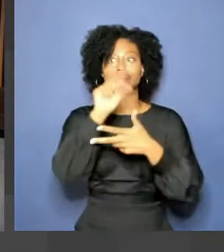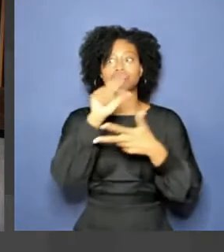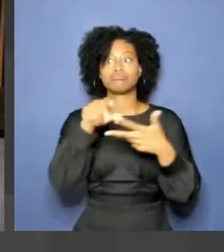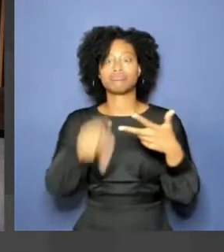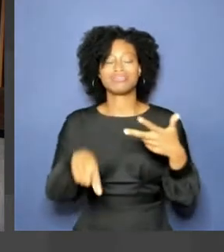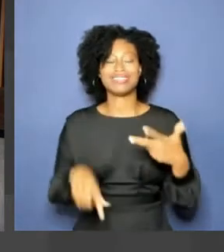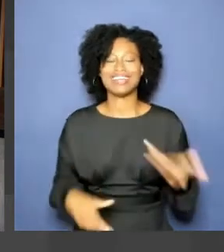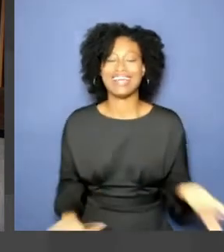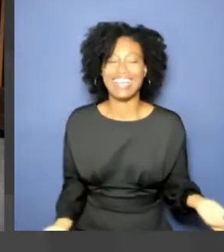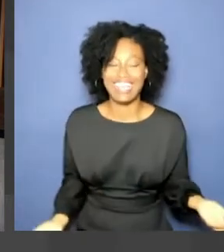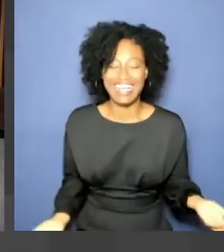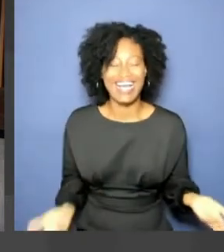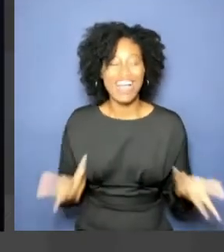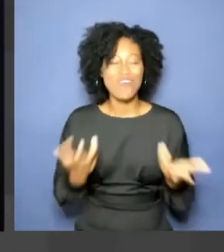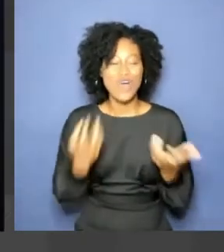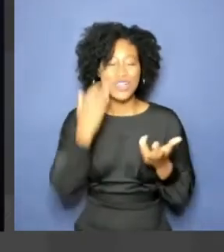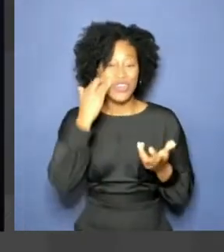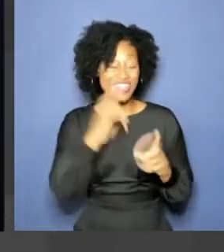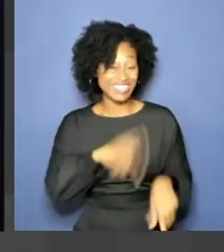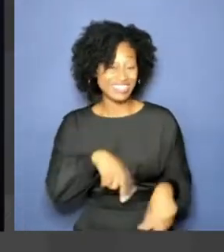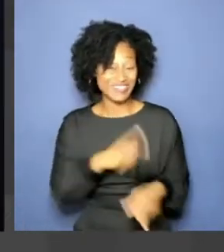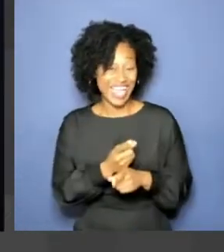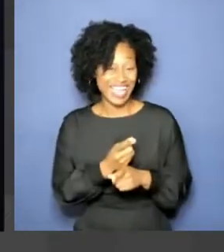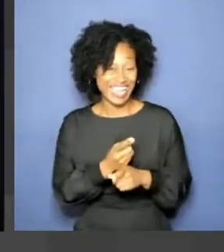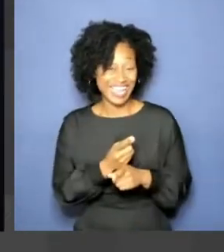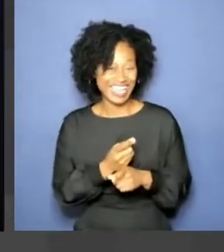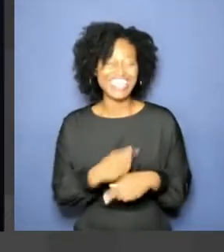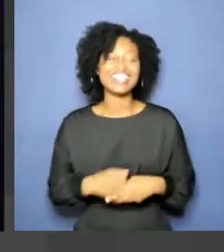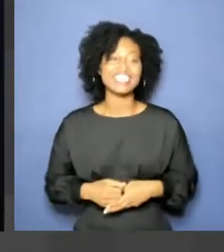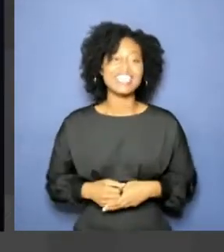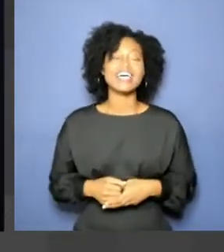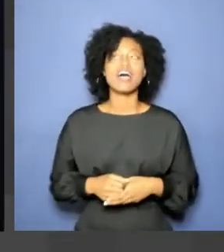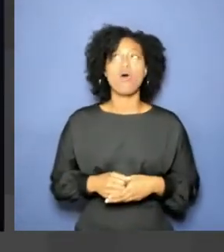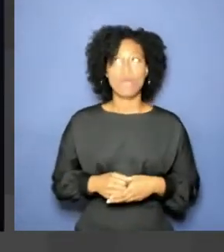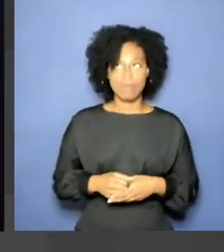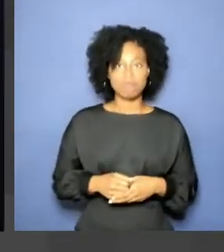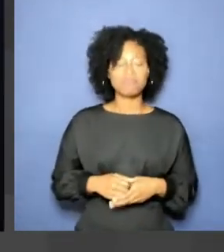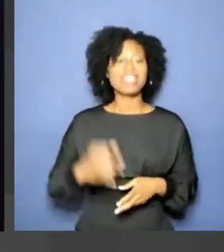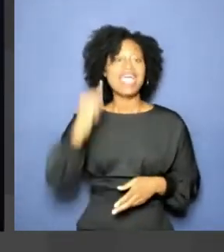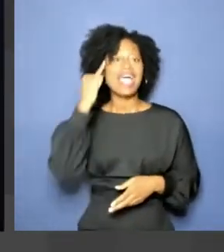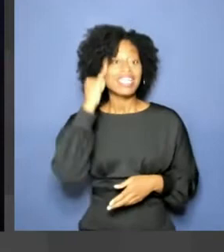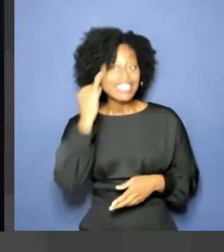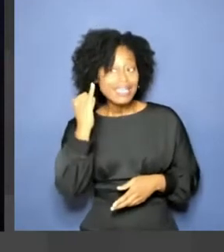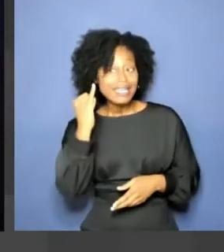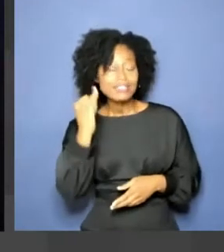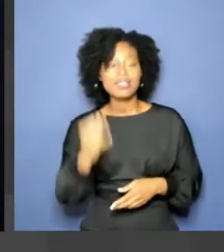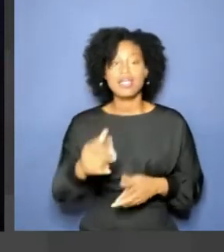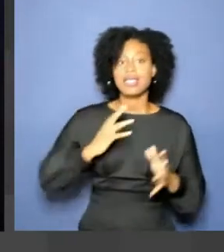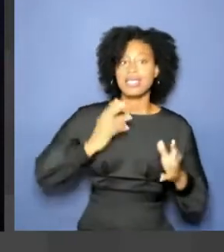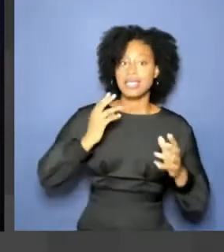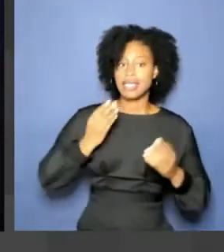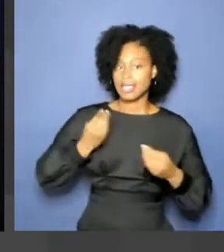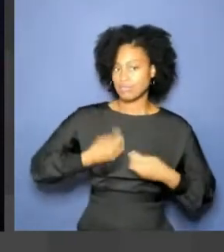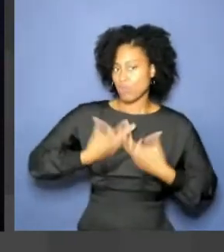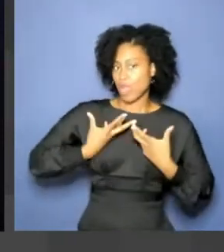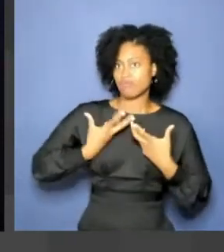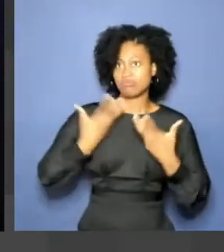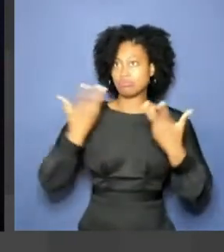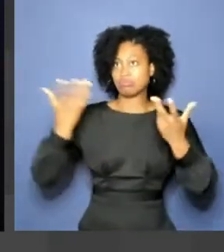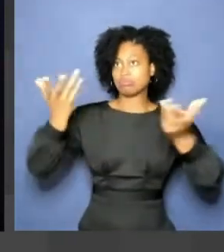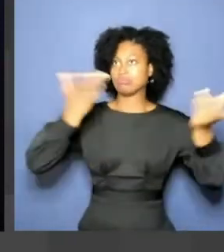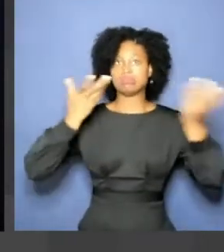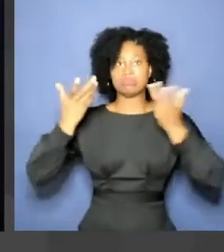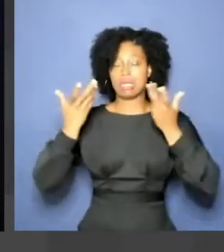to know the answer of. Yeah, well, ideas and inspiration can come from many places. Sometimes it just